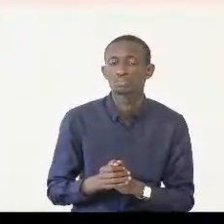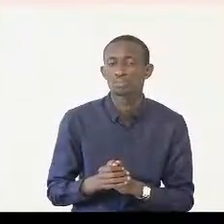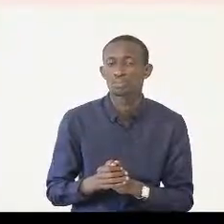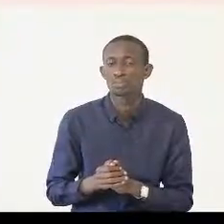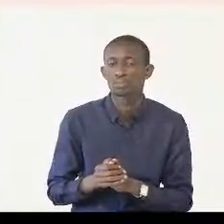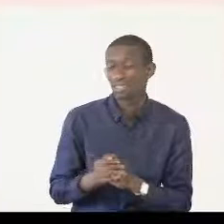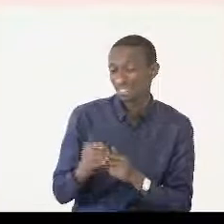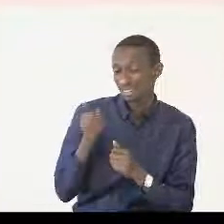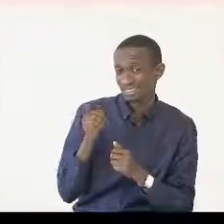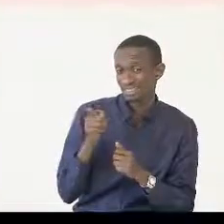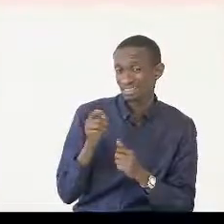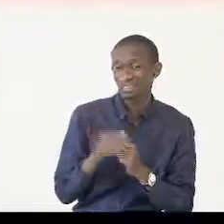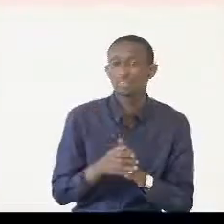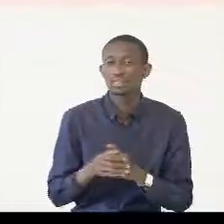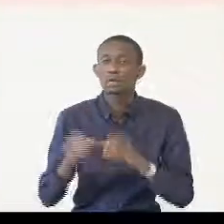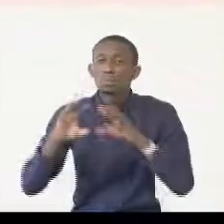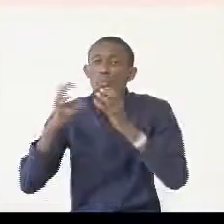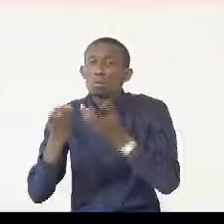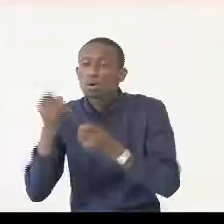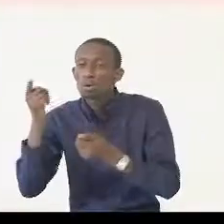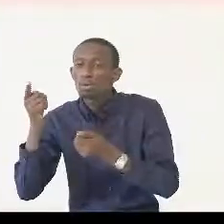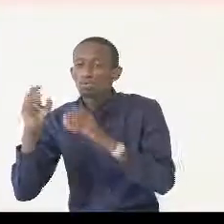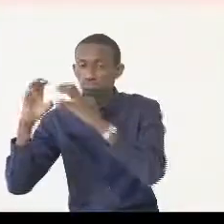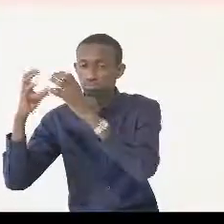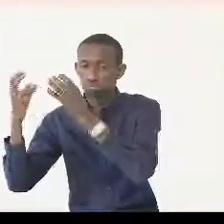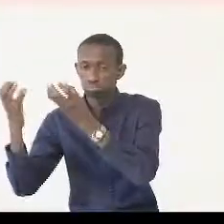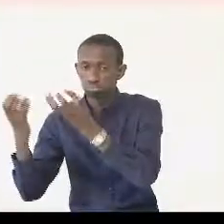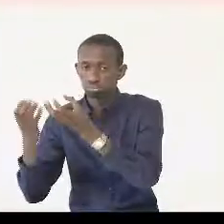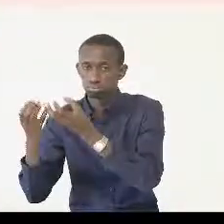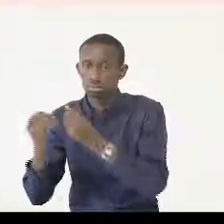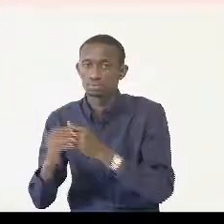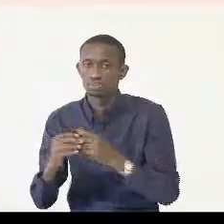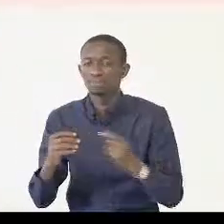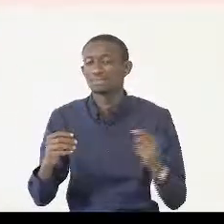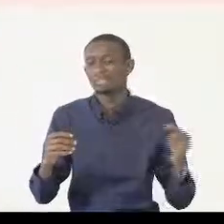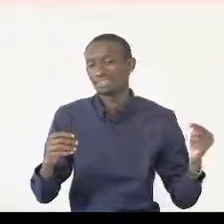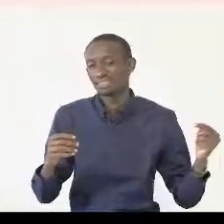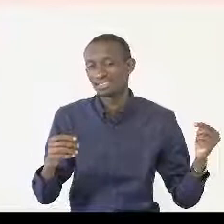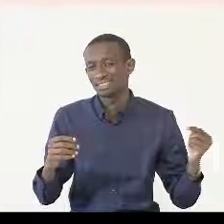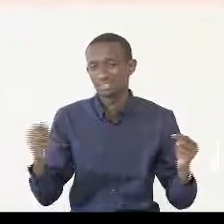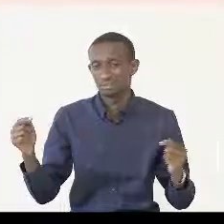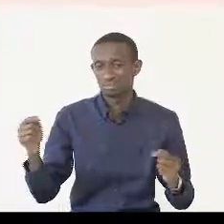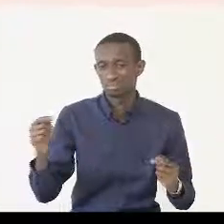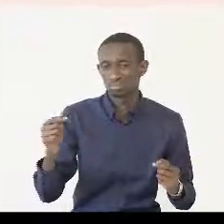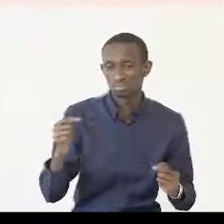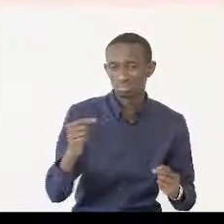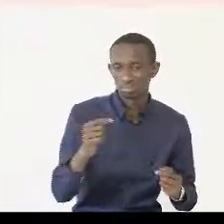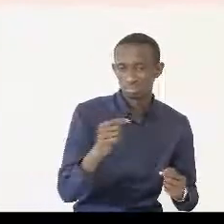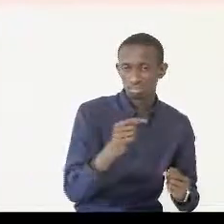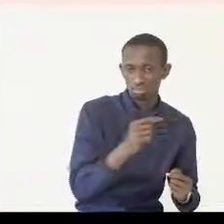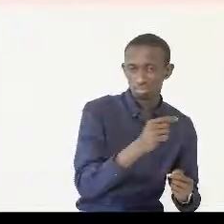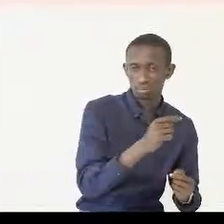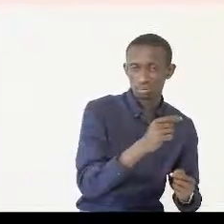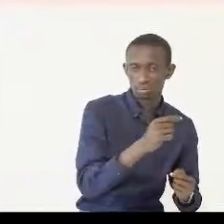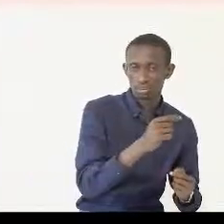collision here, this bore 1, when it comes, it is striking this bore number 2, not at